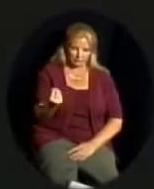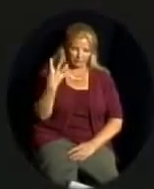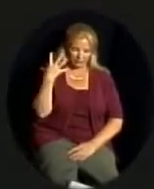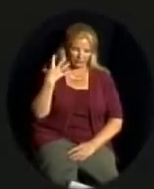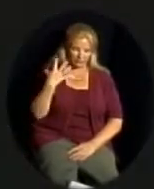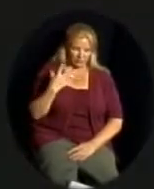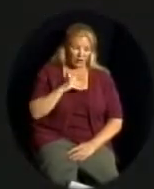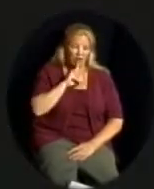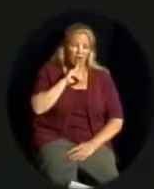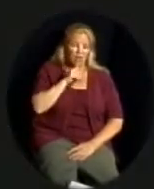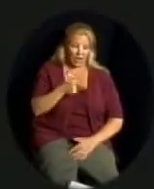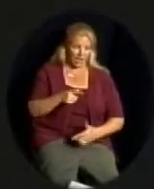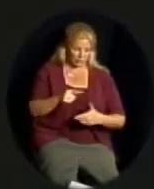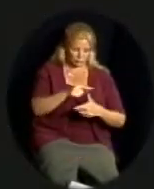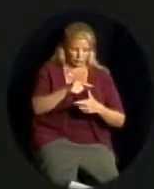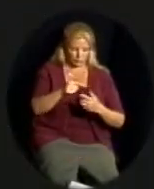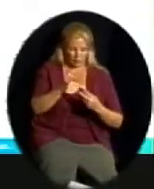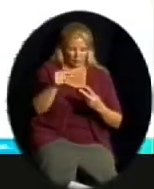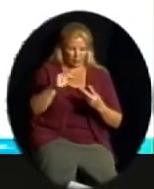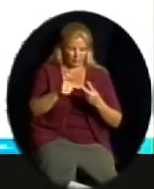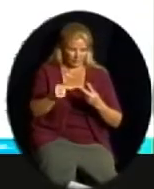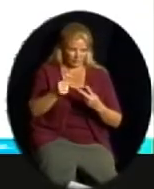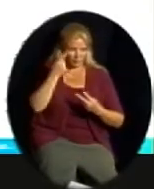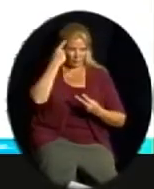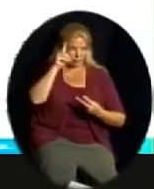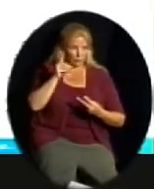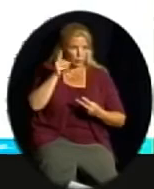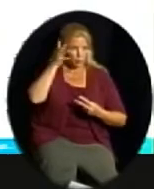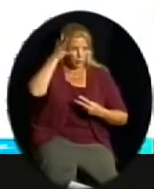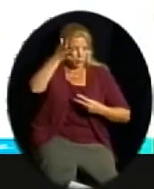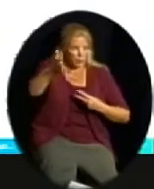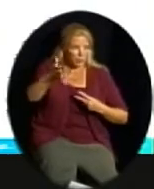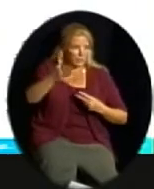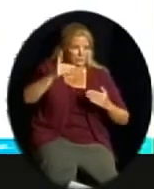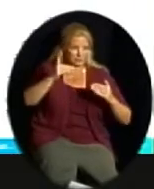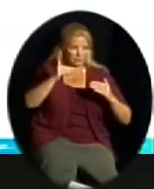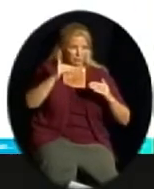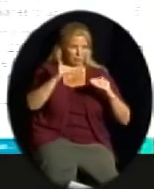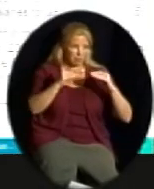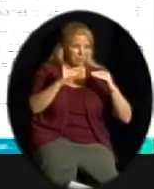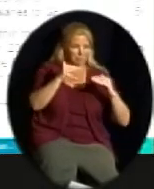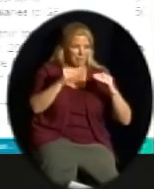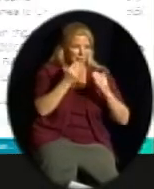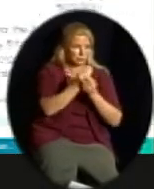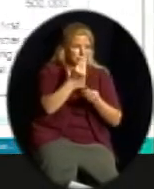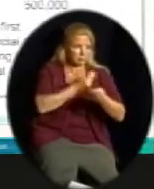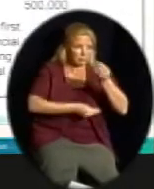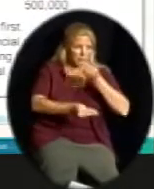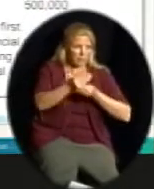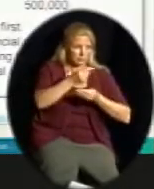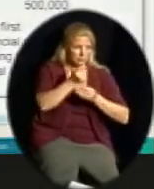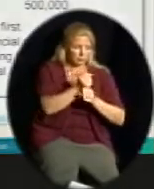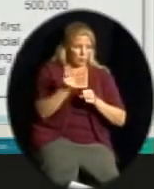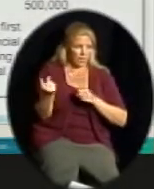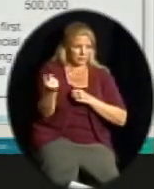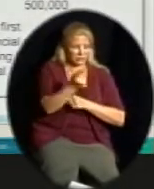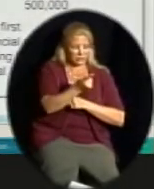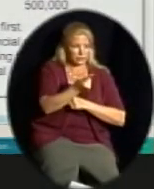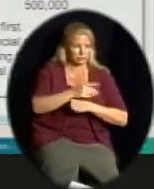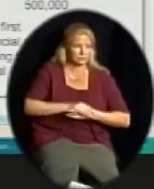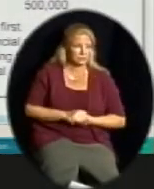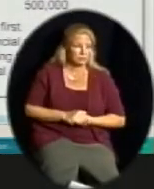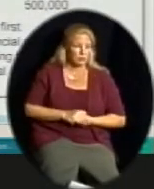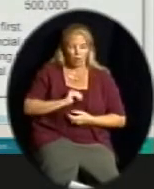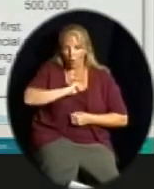options for the creation of a balanced budget for the coming year. In all the options, what we've looked